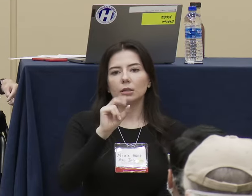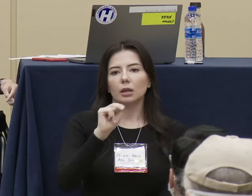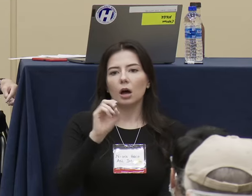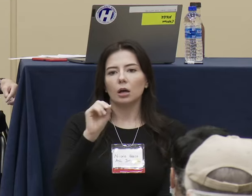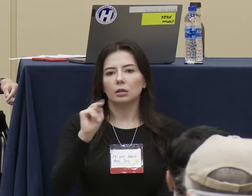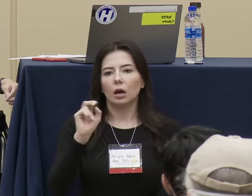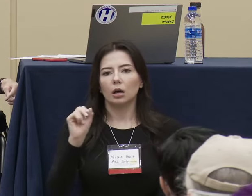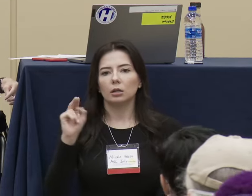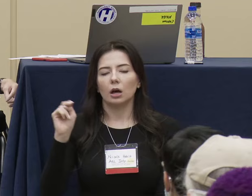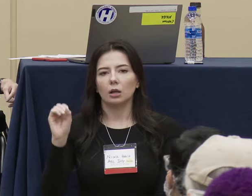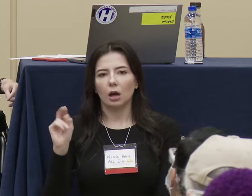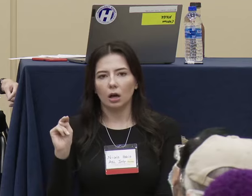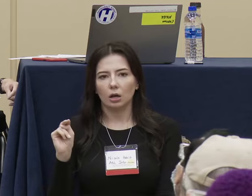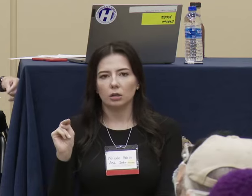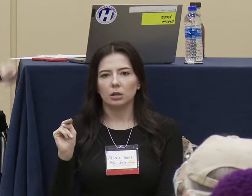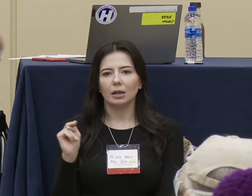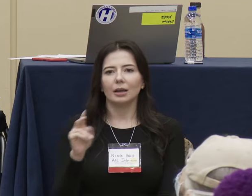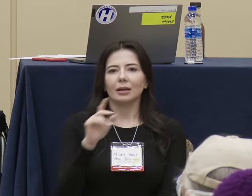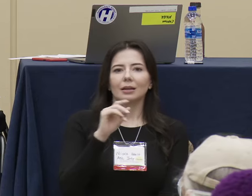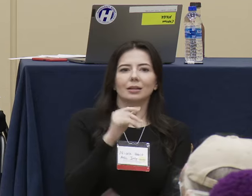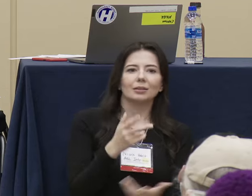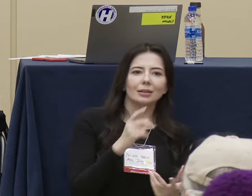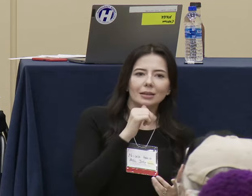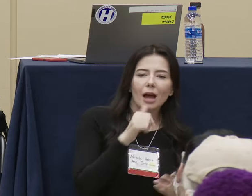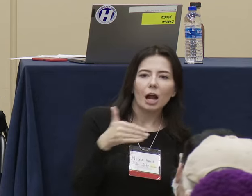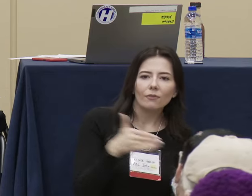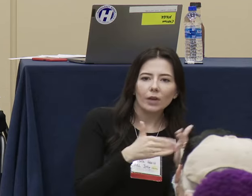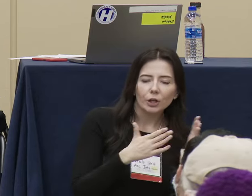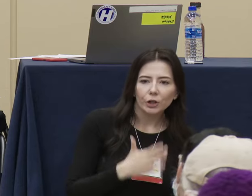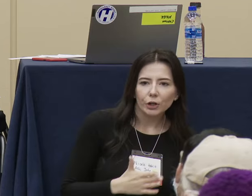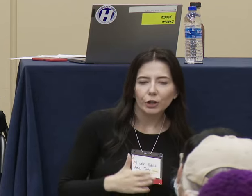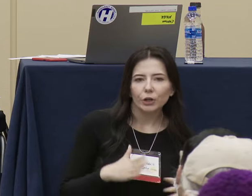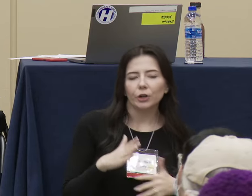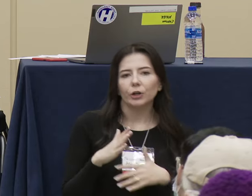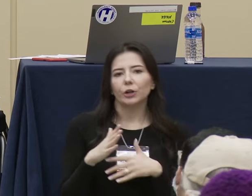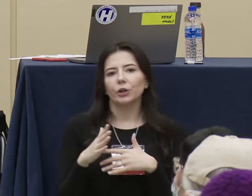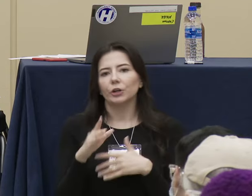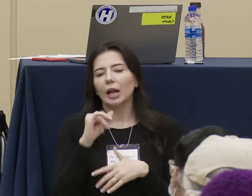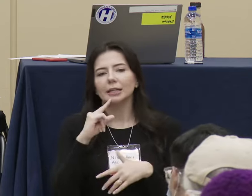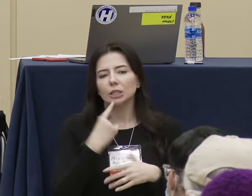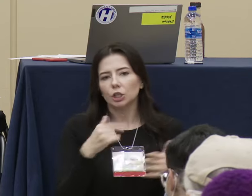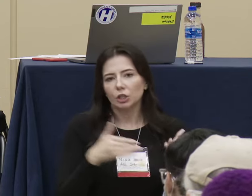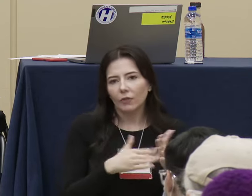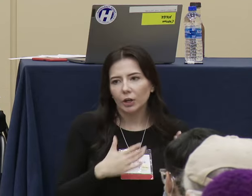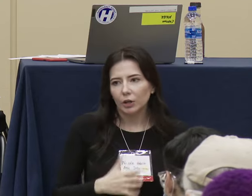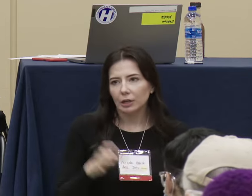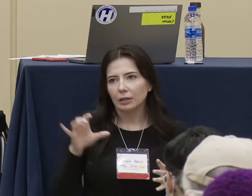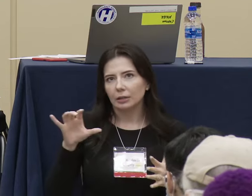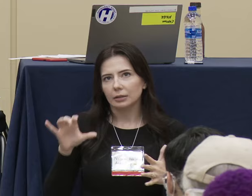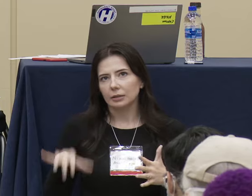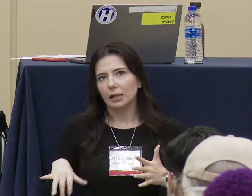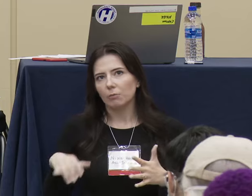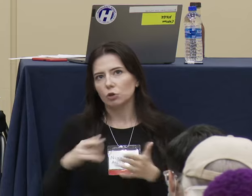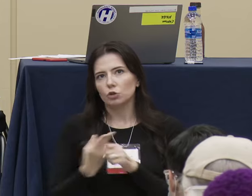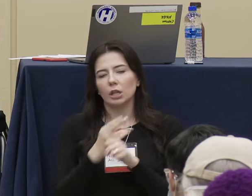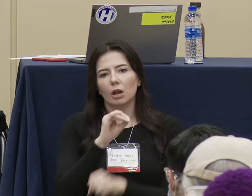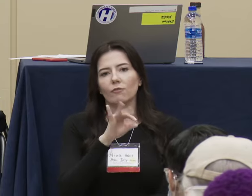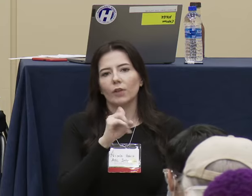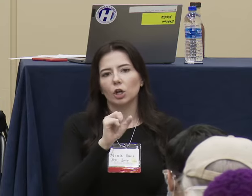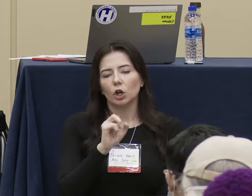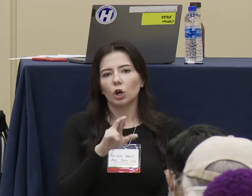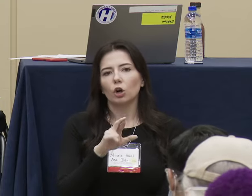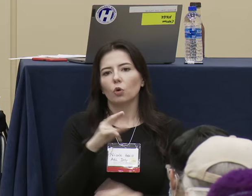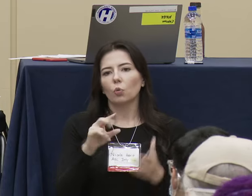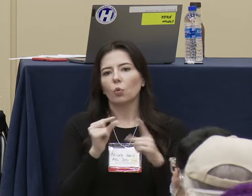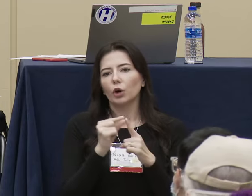offenders, non-serious offenders. I'm using the word offender because that's the system word. The